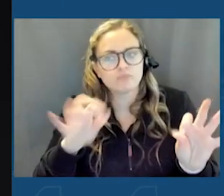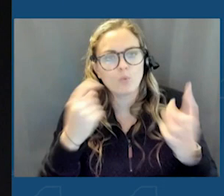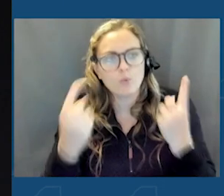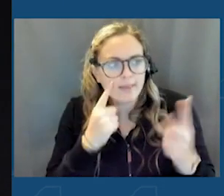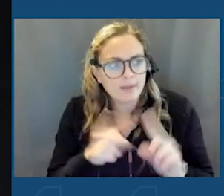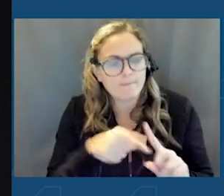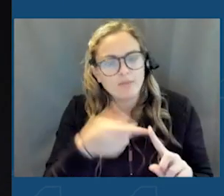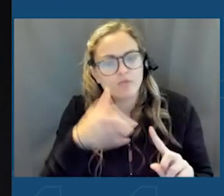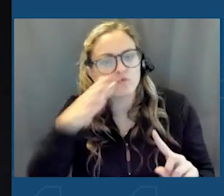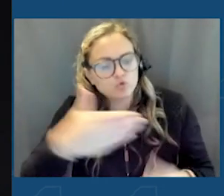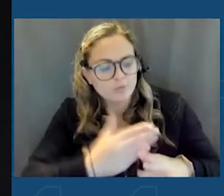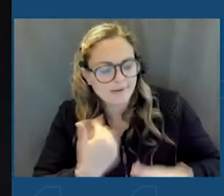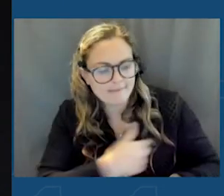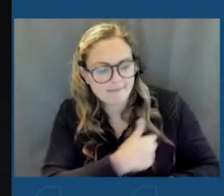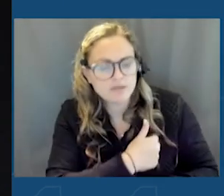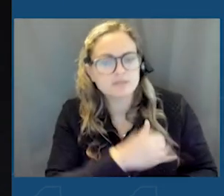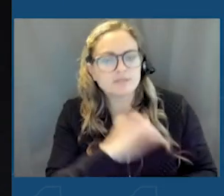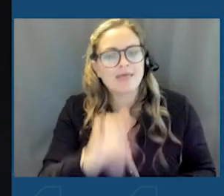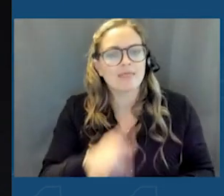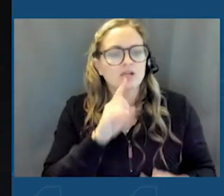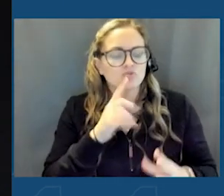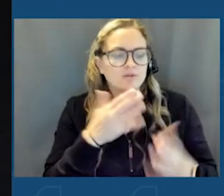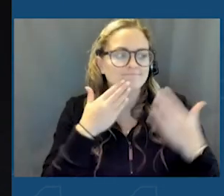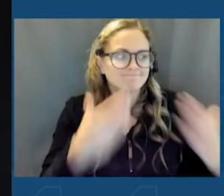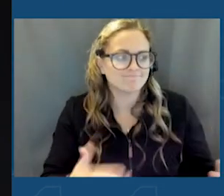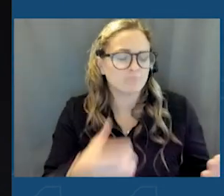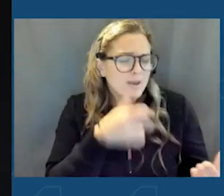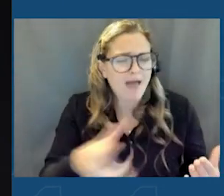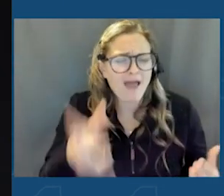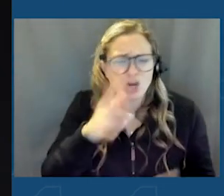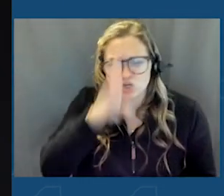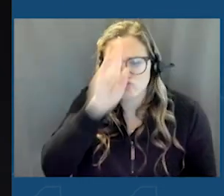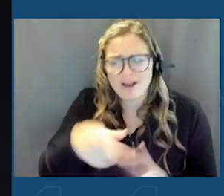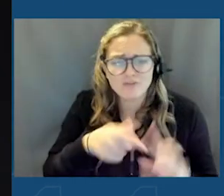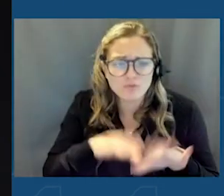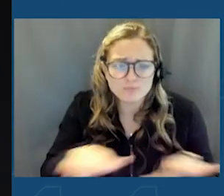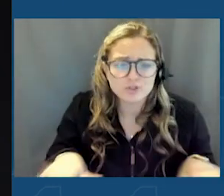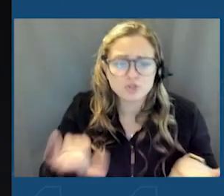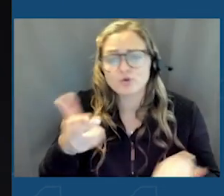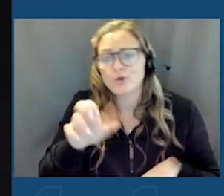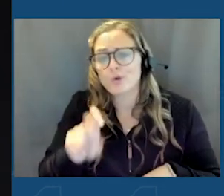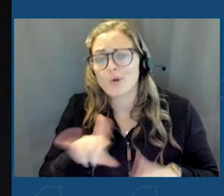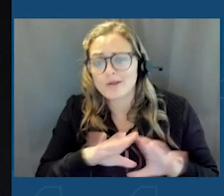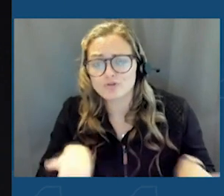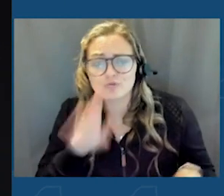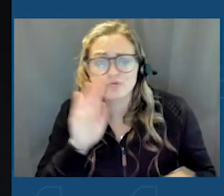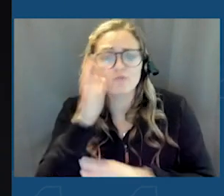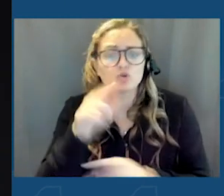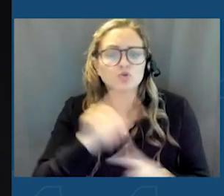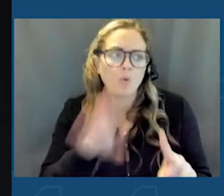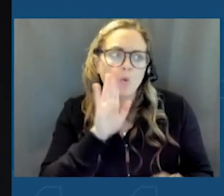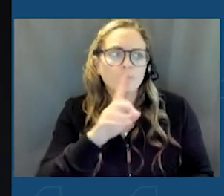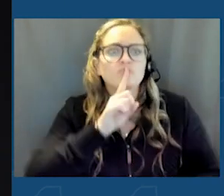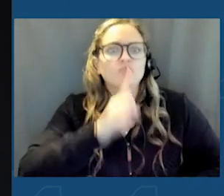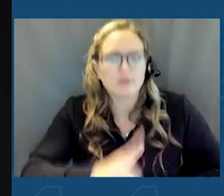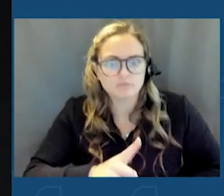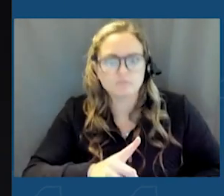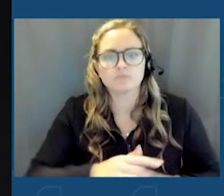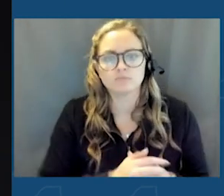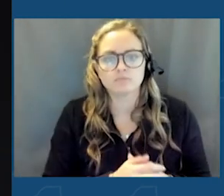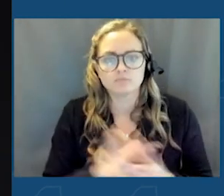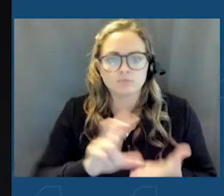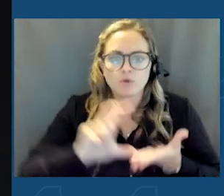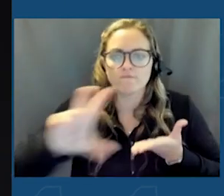protected us. And that's the gratitude you may not hear directly from children and grandchildren of the future, but it'll be real because we're making those investments